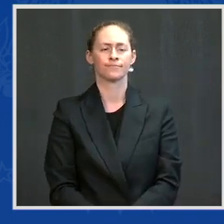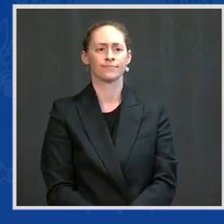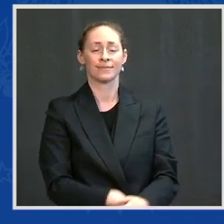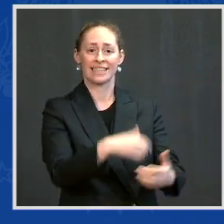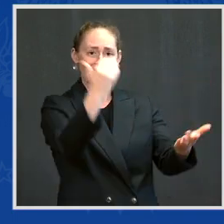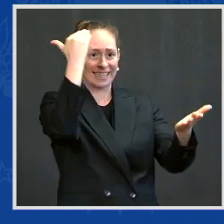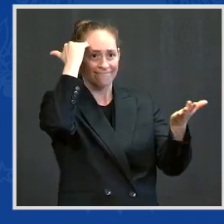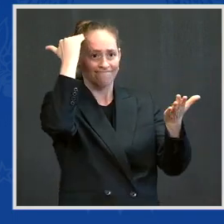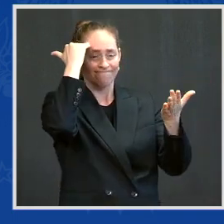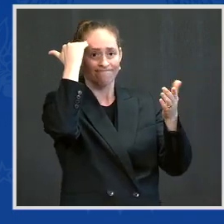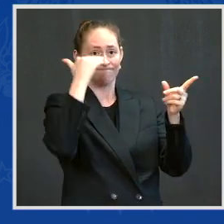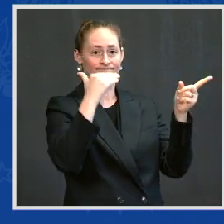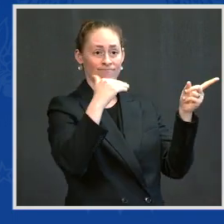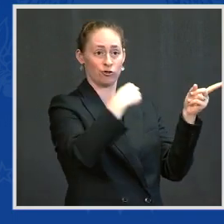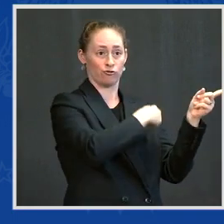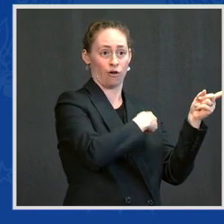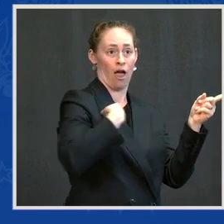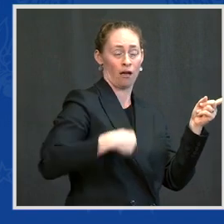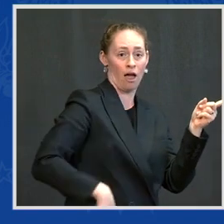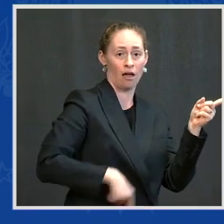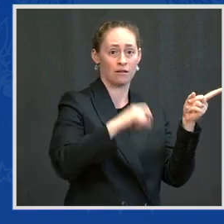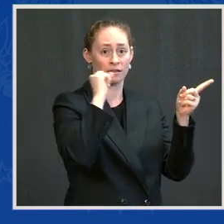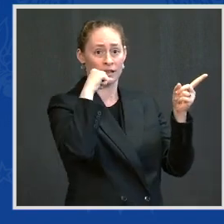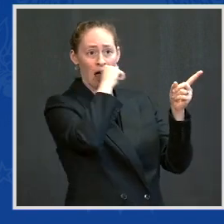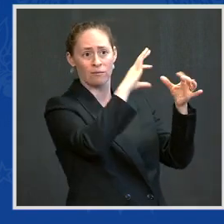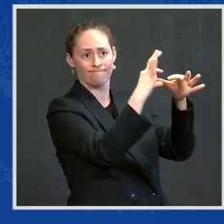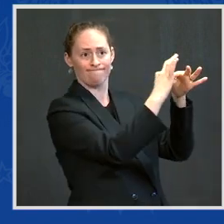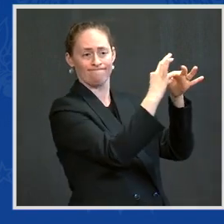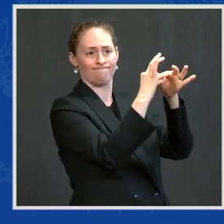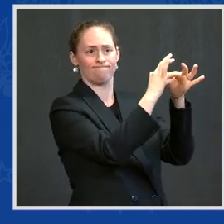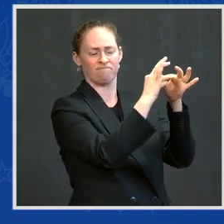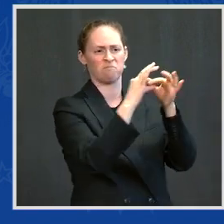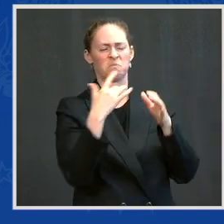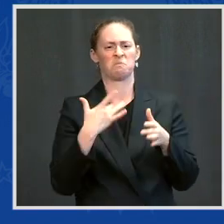to work more closely on this matter going forward.